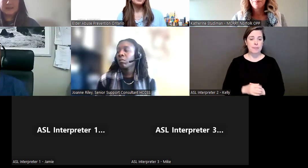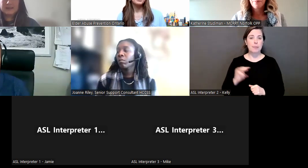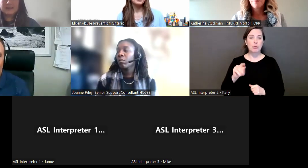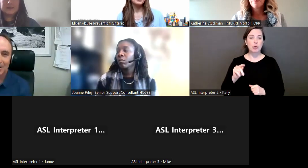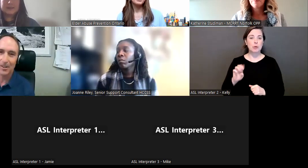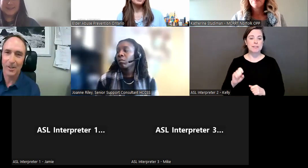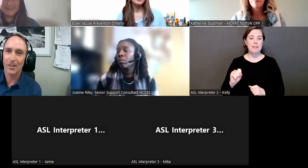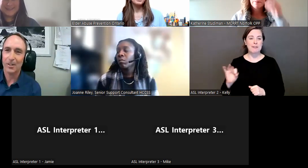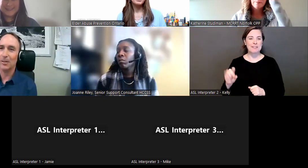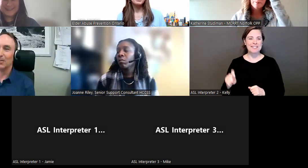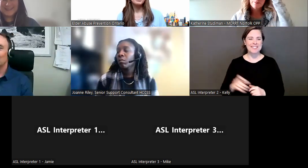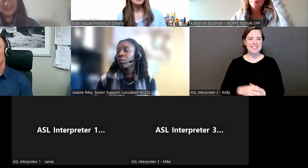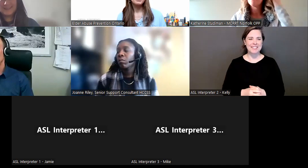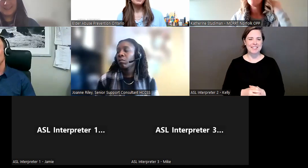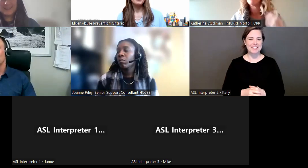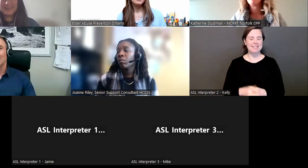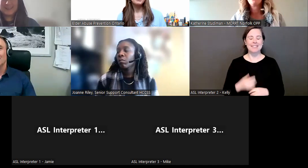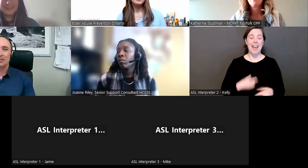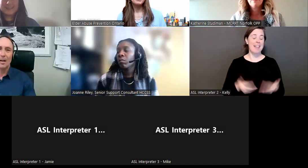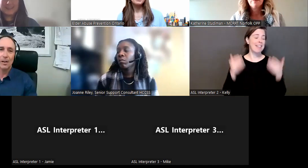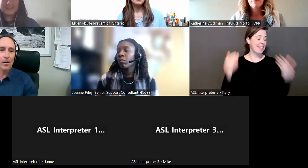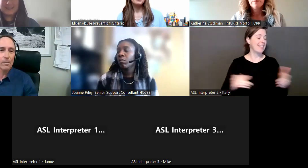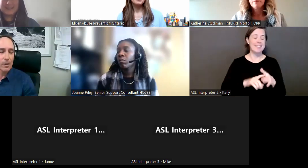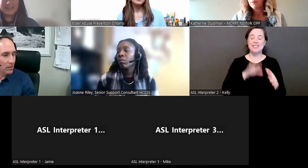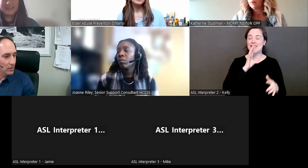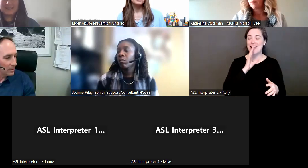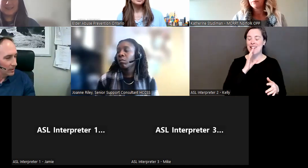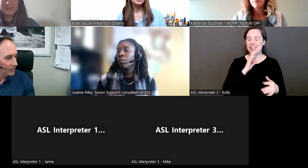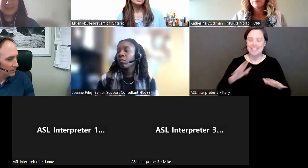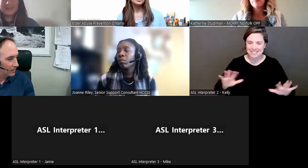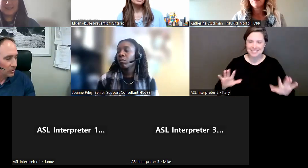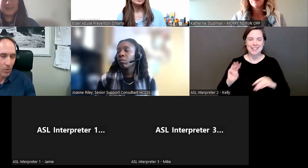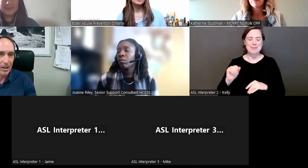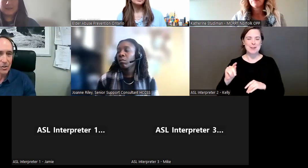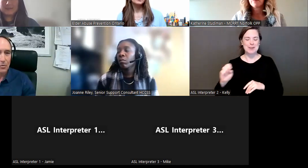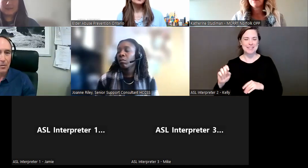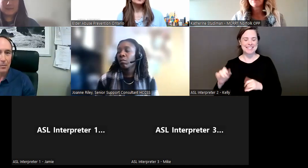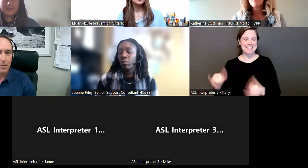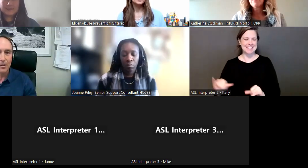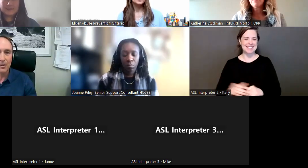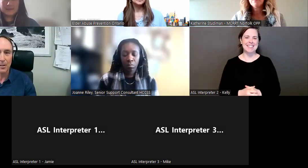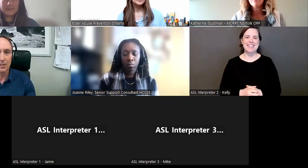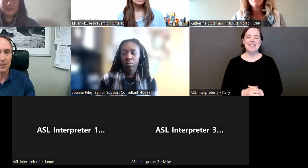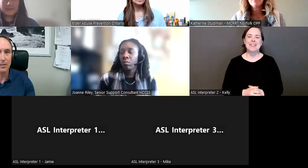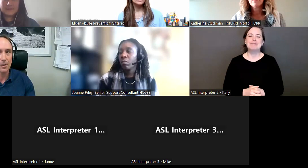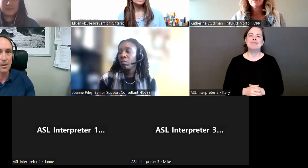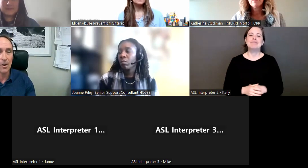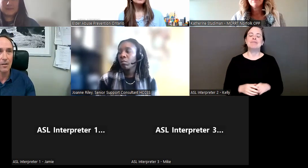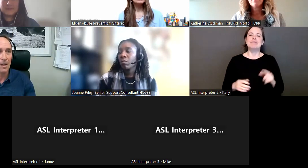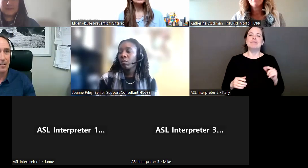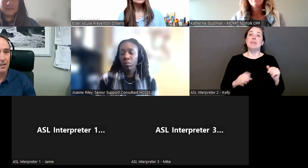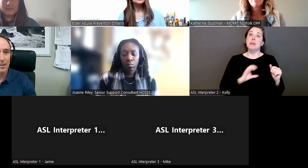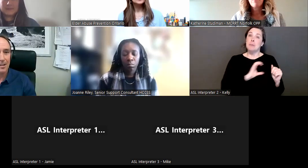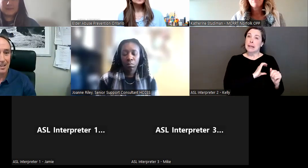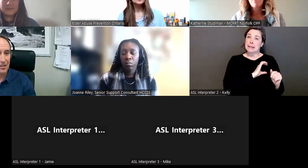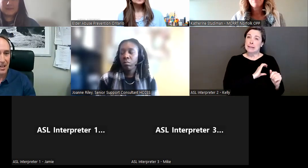Always do that. I start talking without unmuting. Our interactions with the police are not